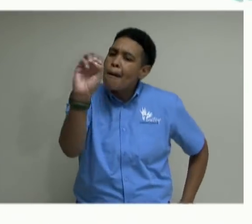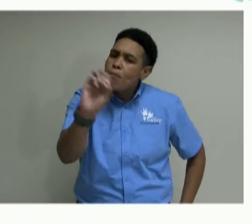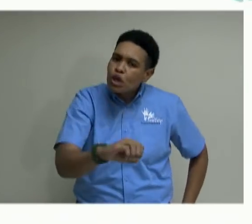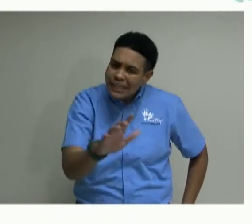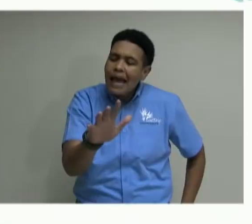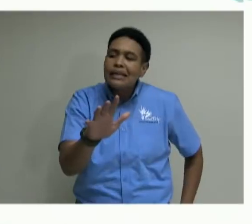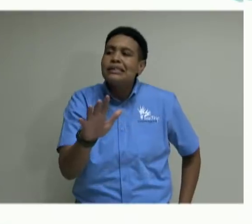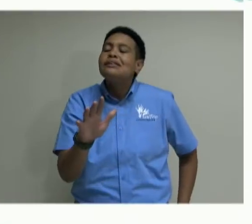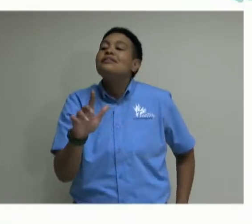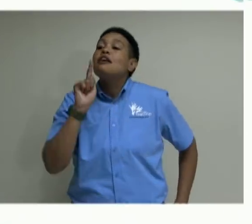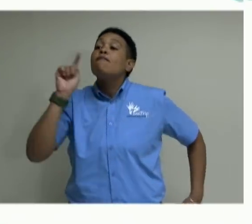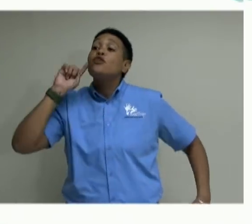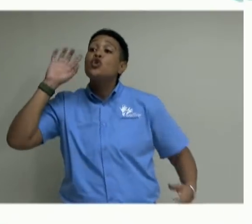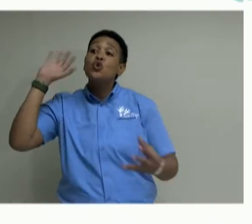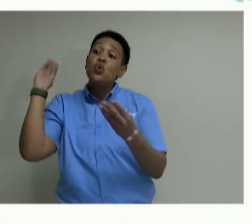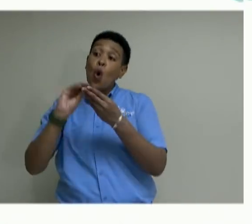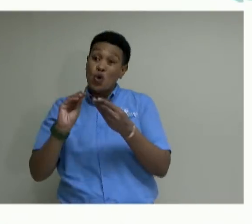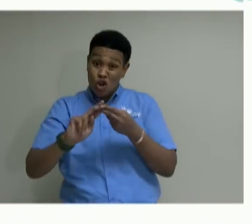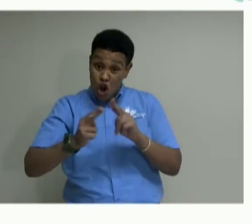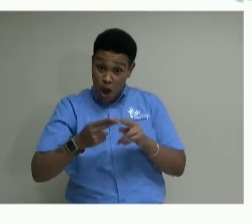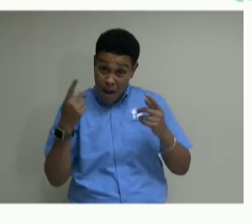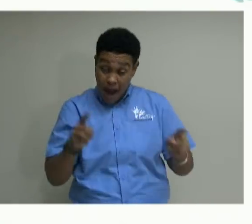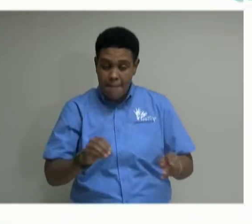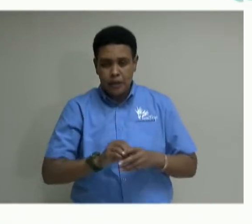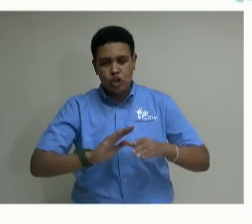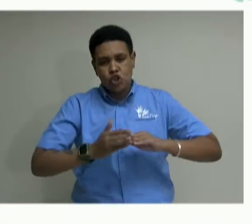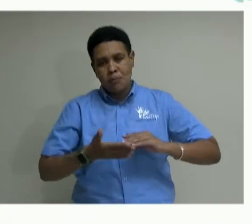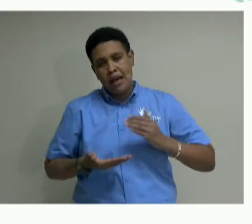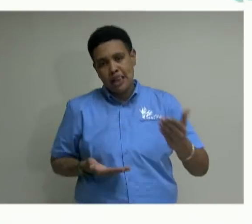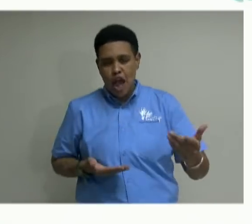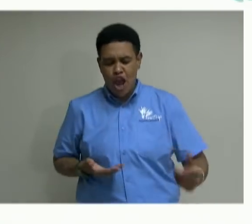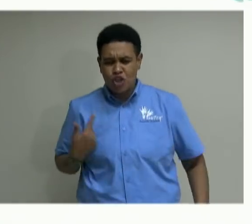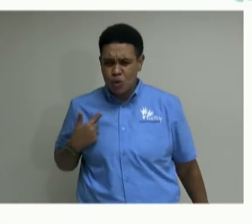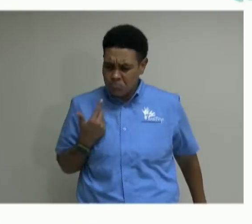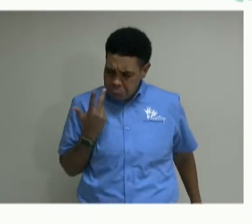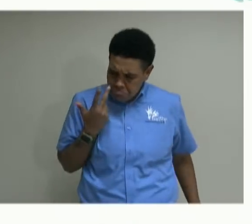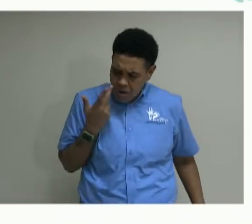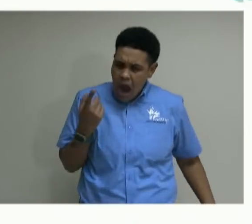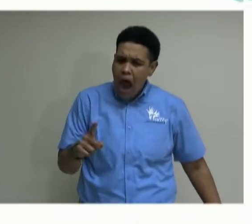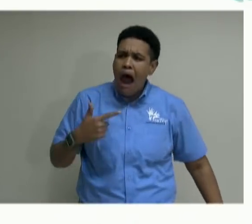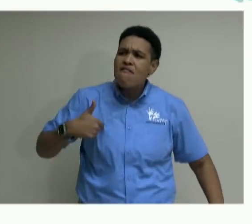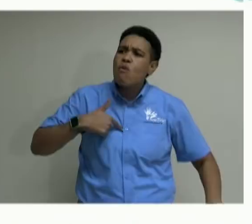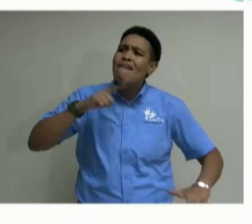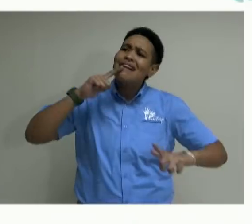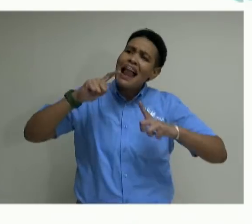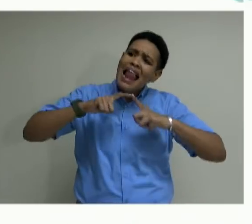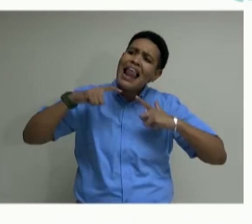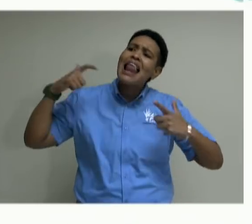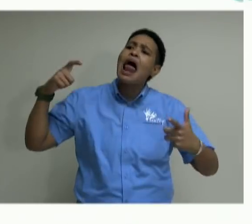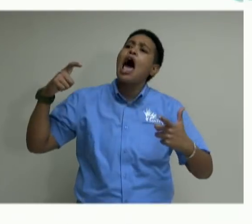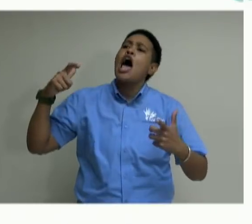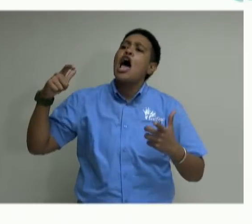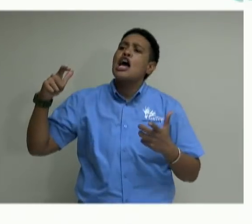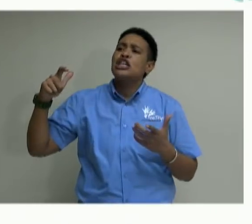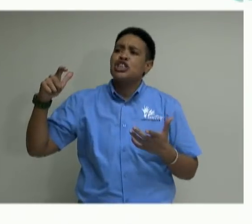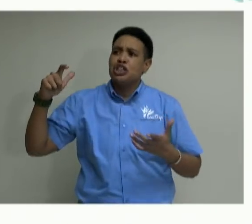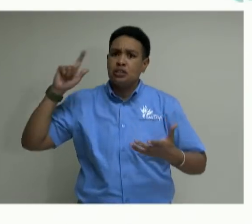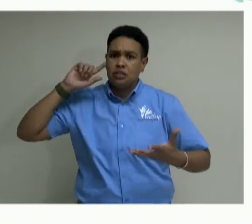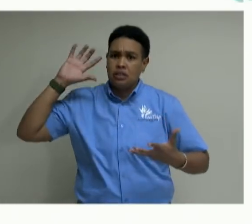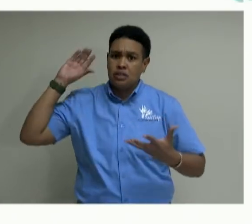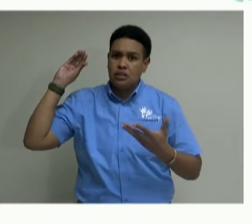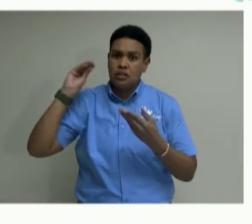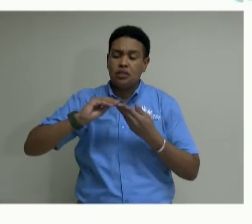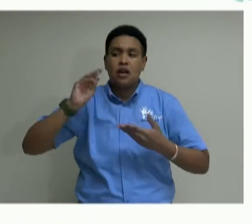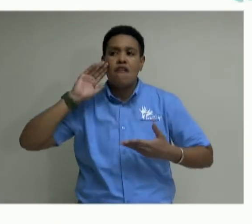61.8% of the total cases in Jamaica. So we have the largest share of all the